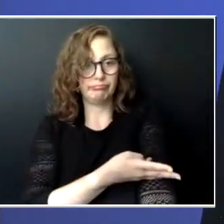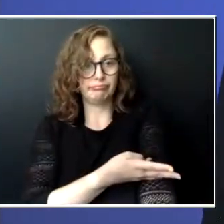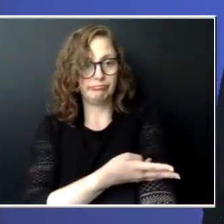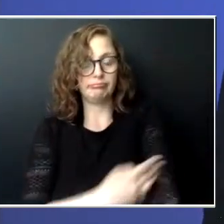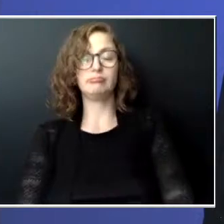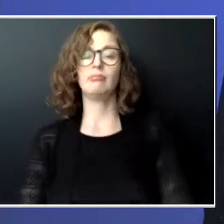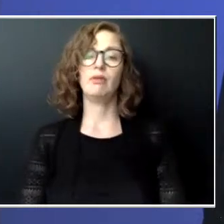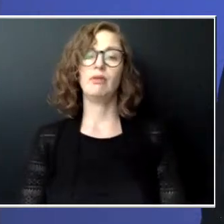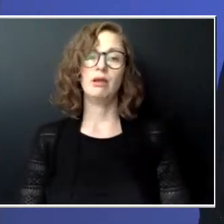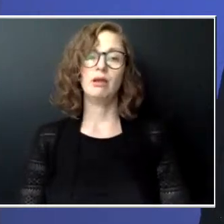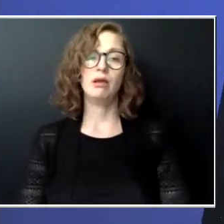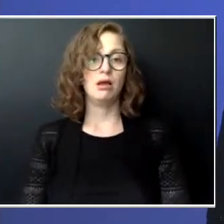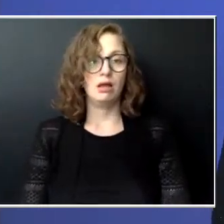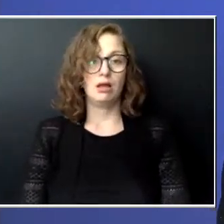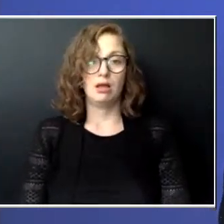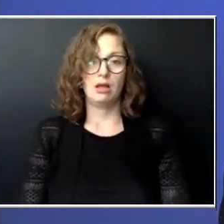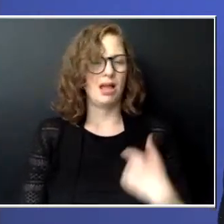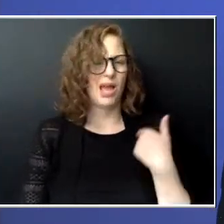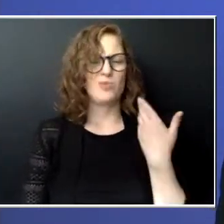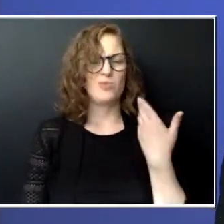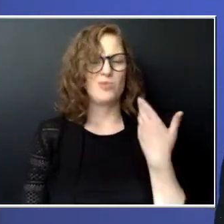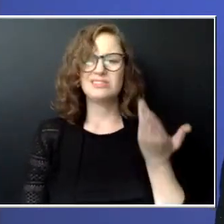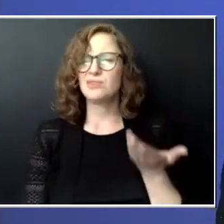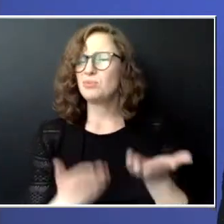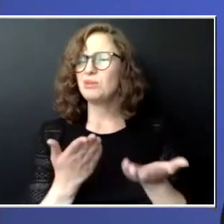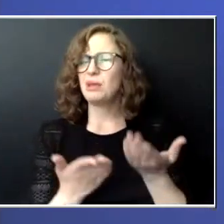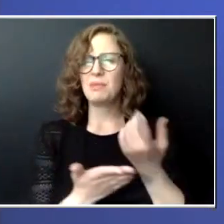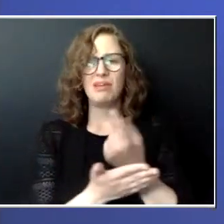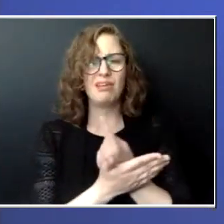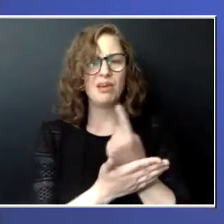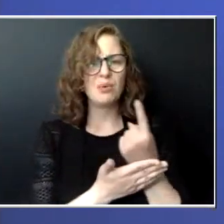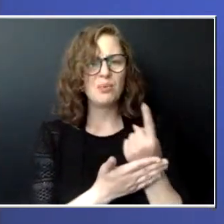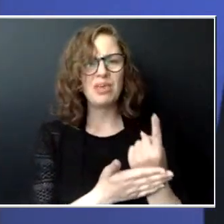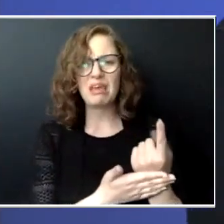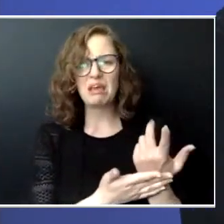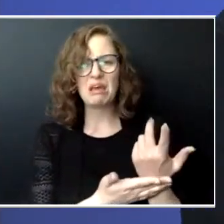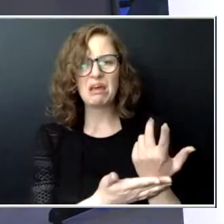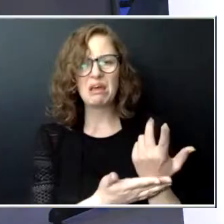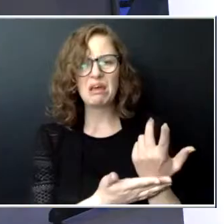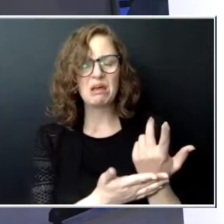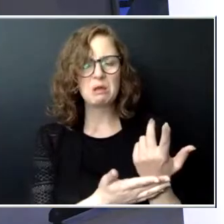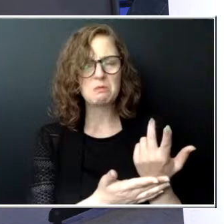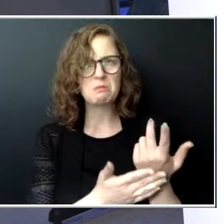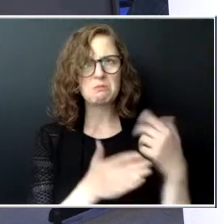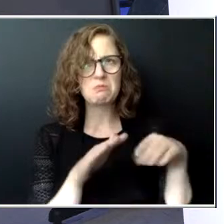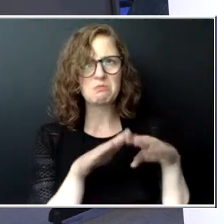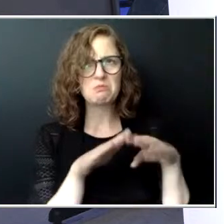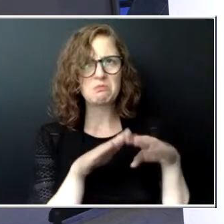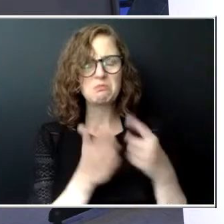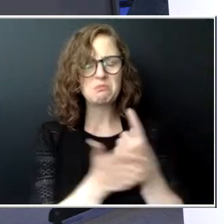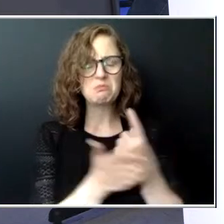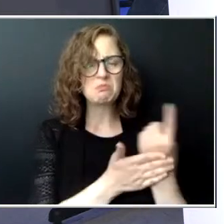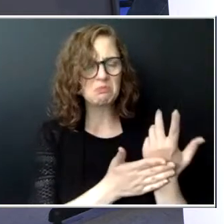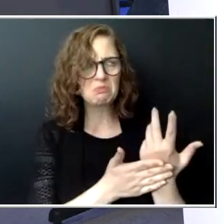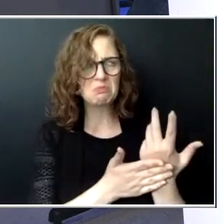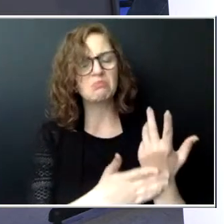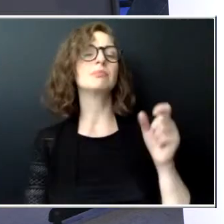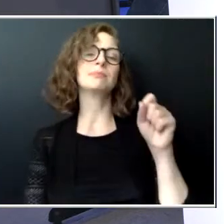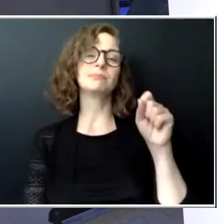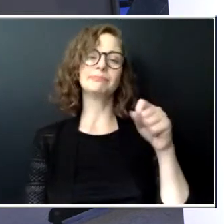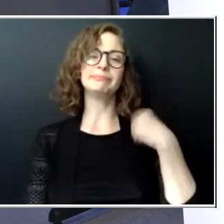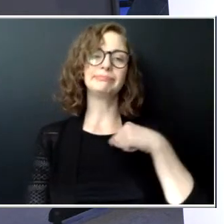I was in there, a week or so? Not more than a week. We admit everyone for a week. And it was like living in the